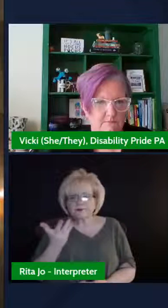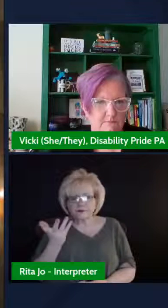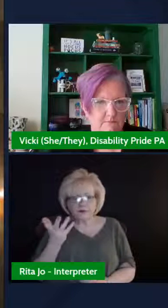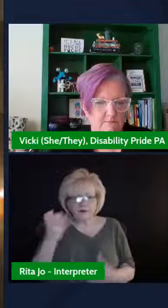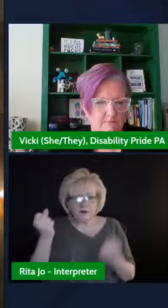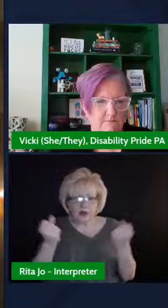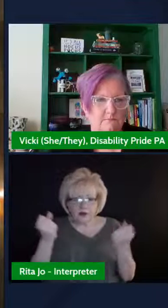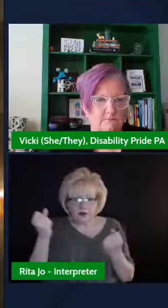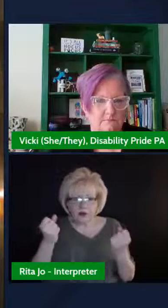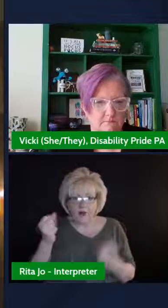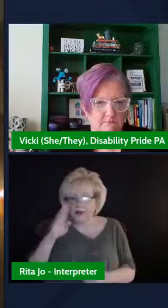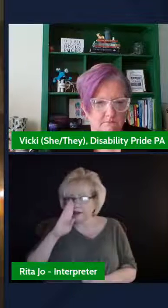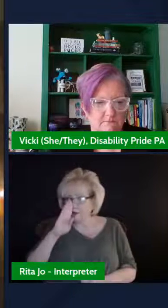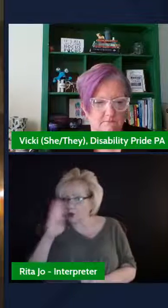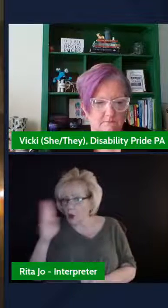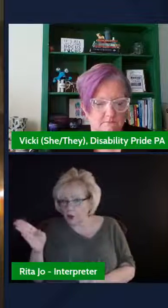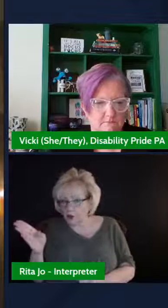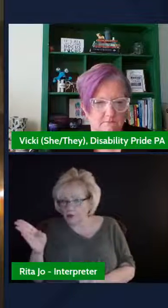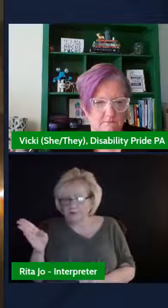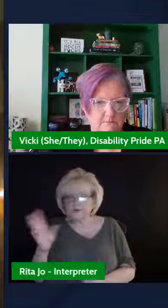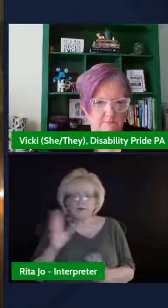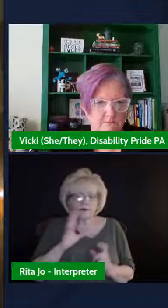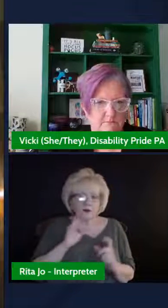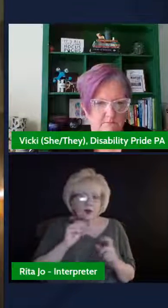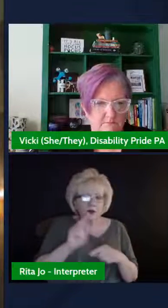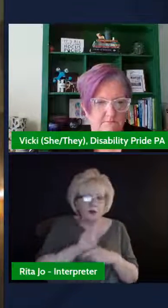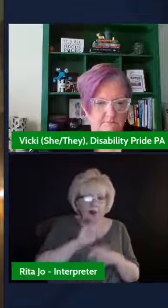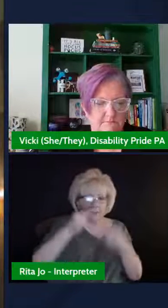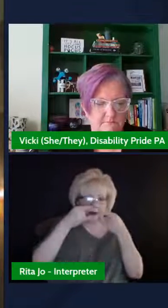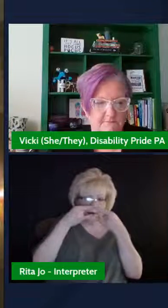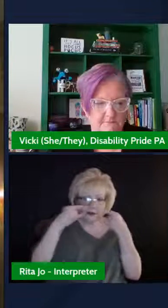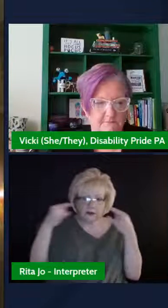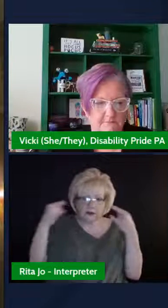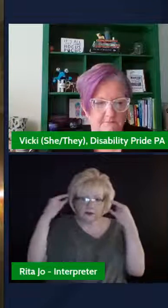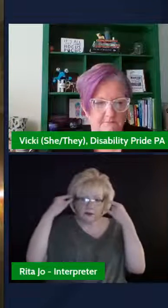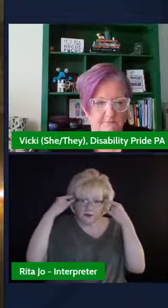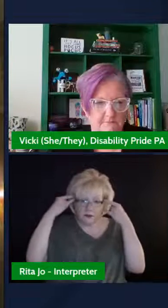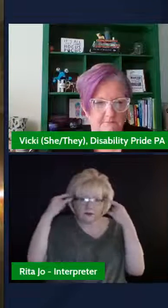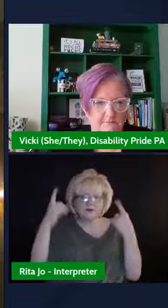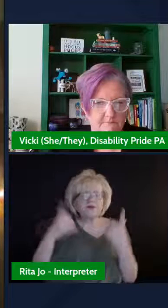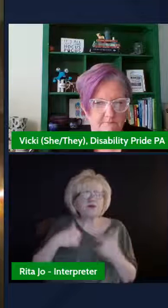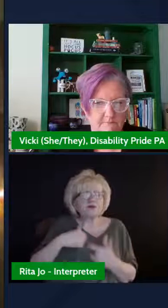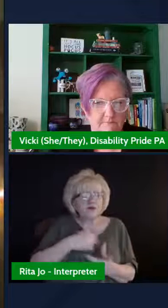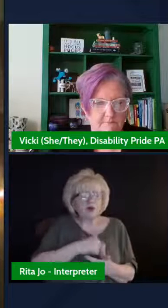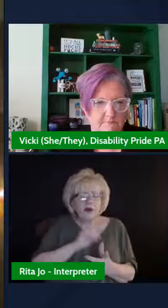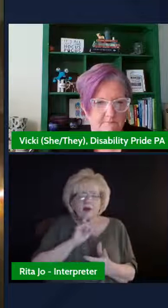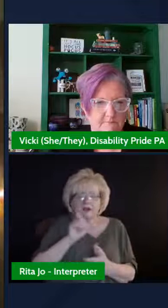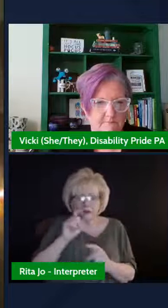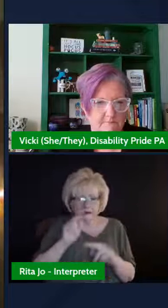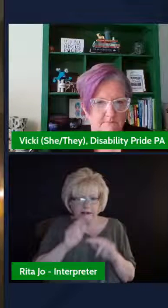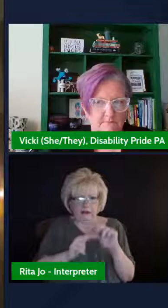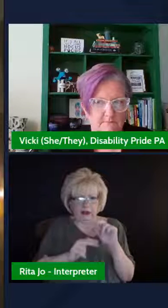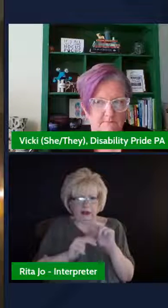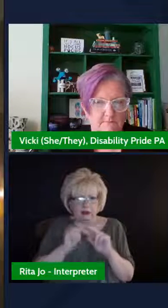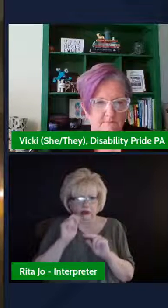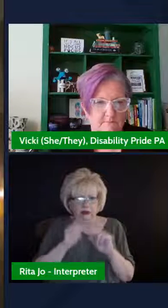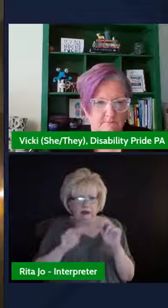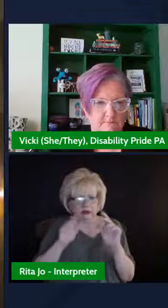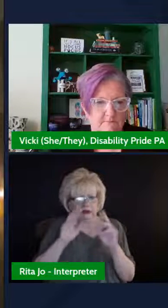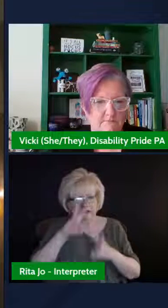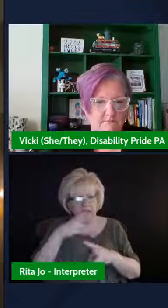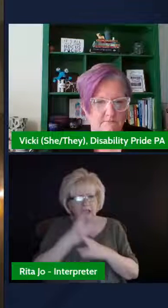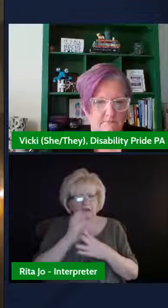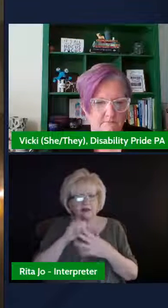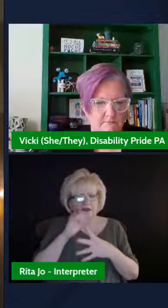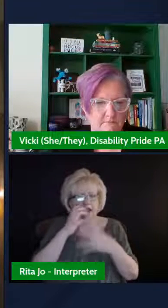driving sober, as well as, wearing a mask. So we really have to build a society that cares about one another,